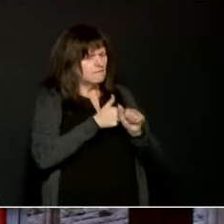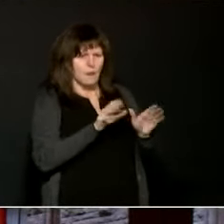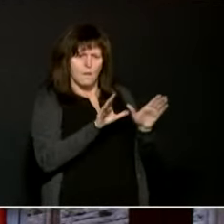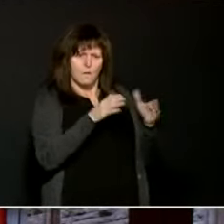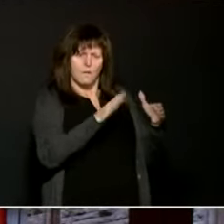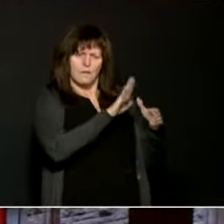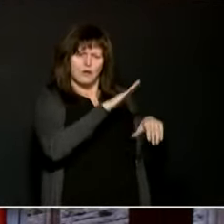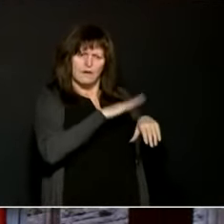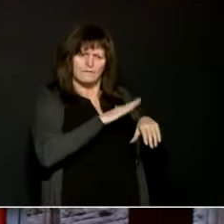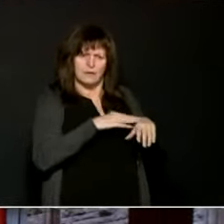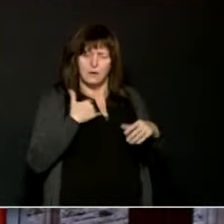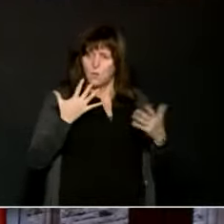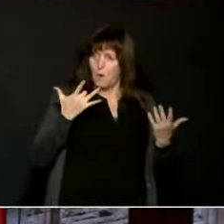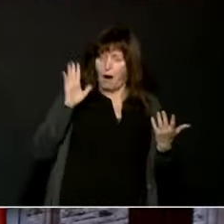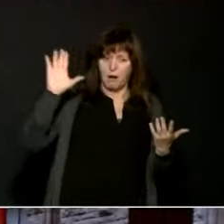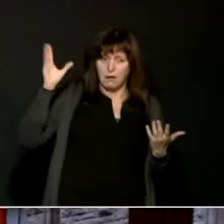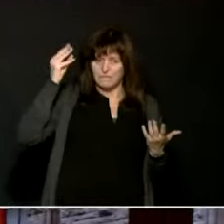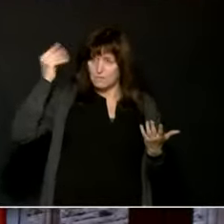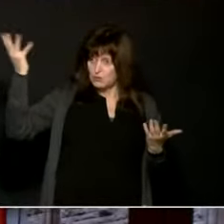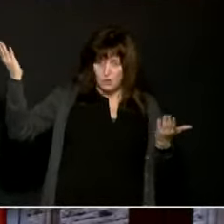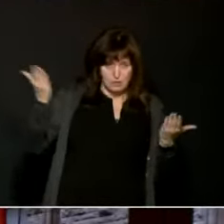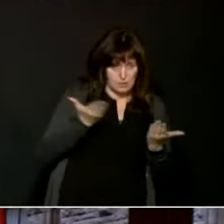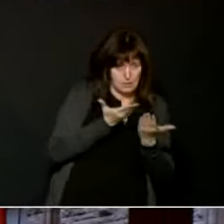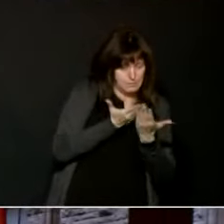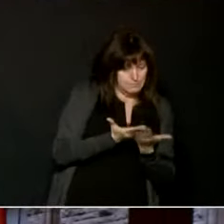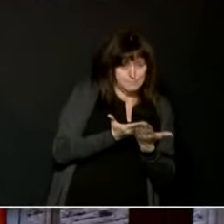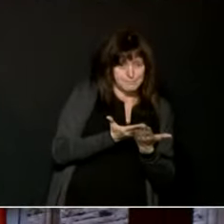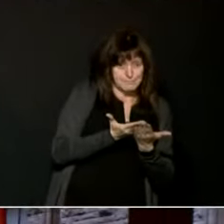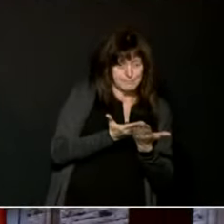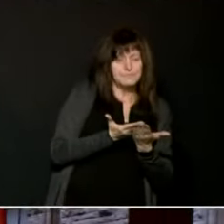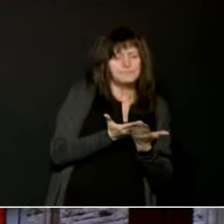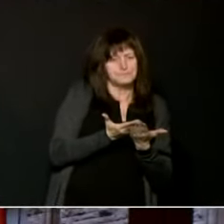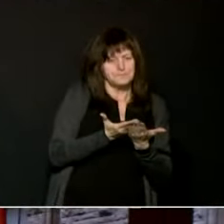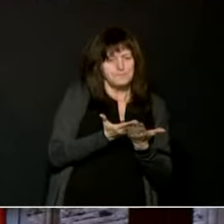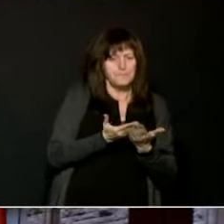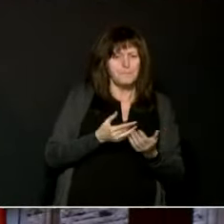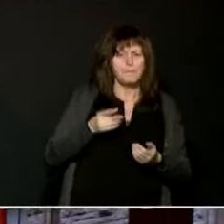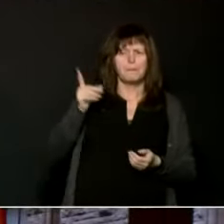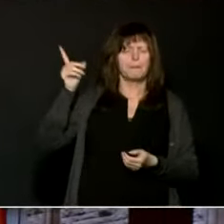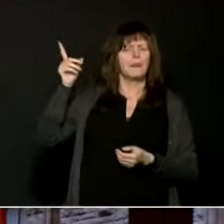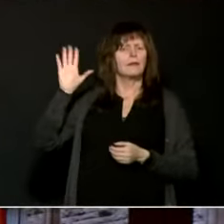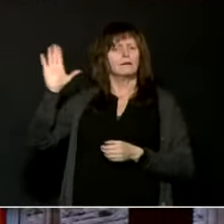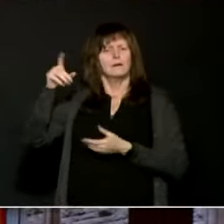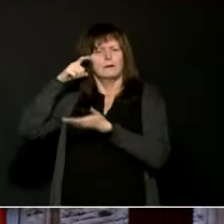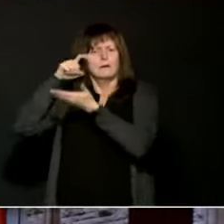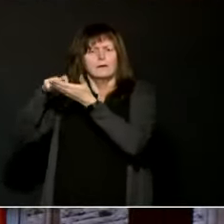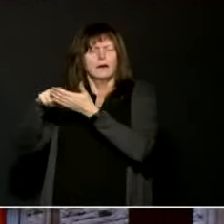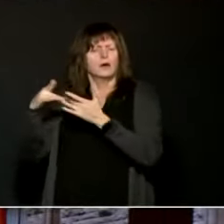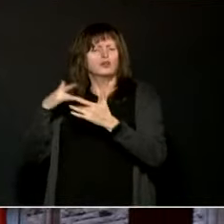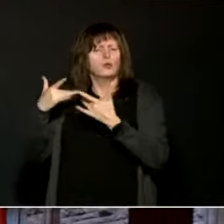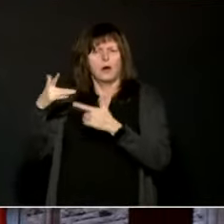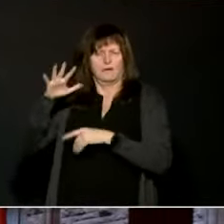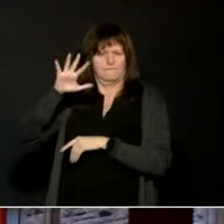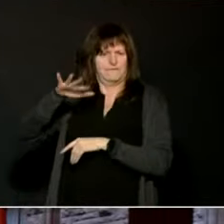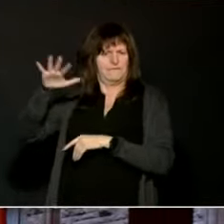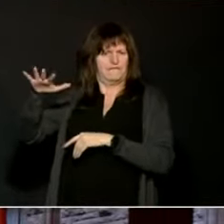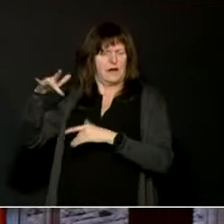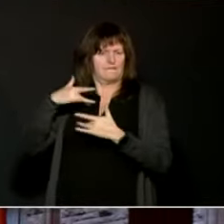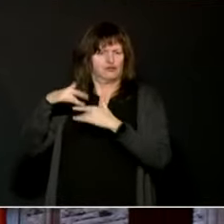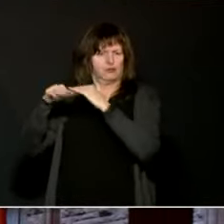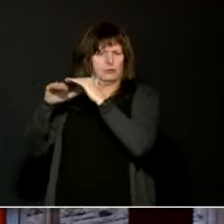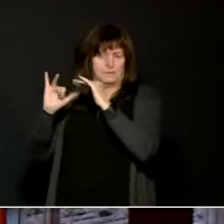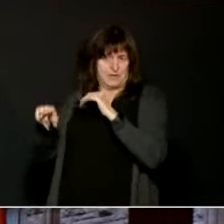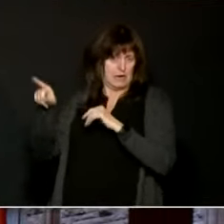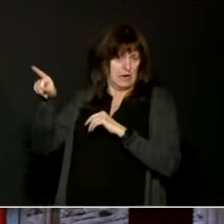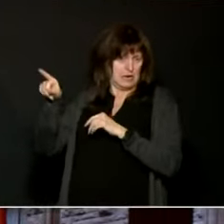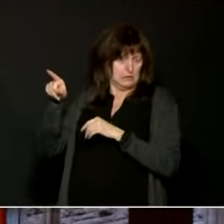far, the ones they've identified of concern have been under the age of 55 in that. And the ones they have so